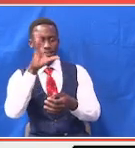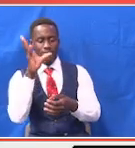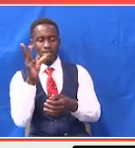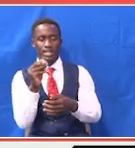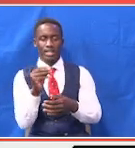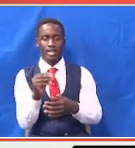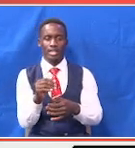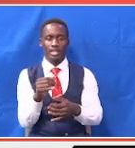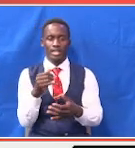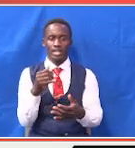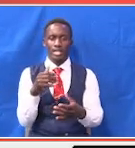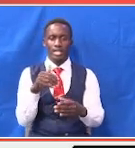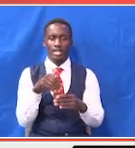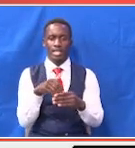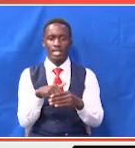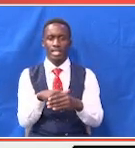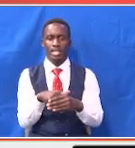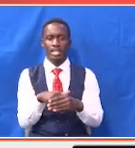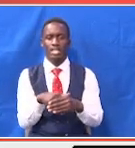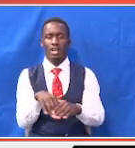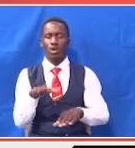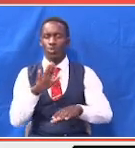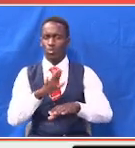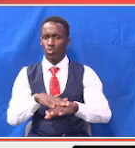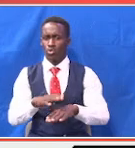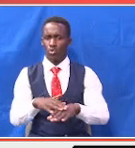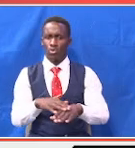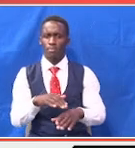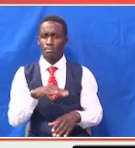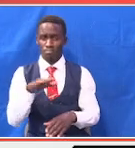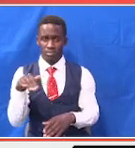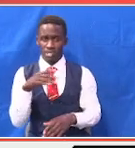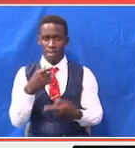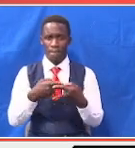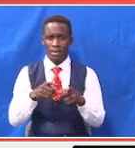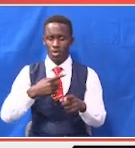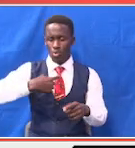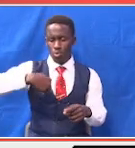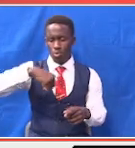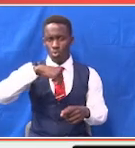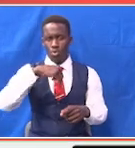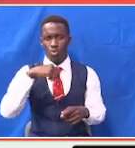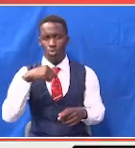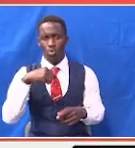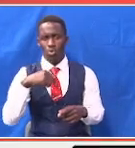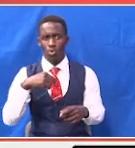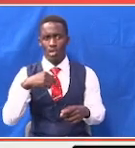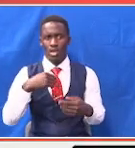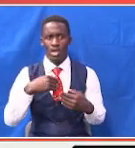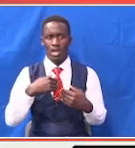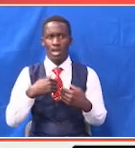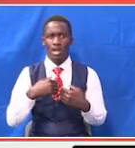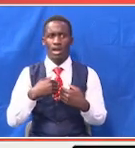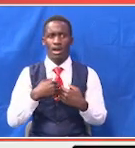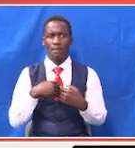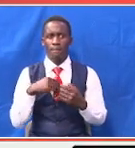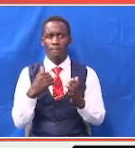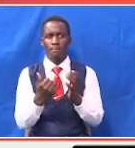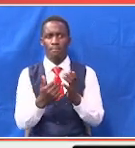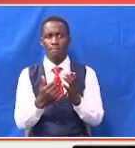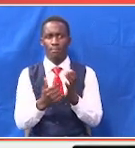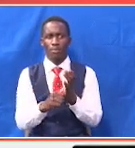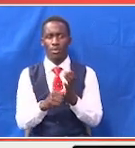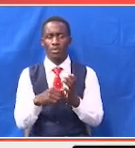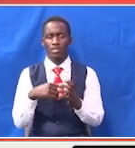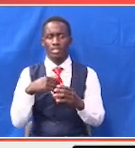in a very enviable position. But we have more critics within Kenya itself who are